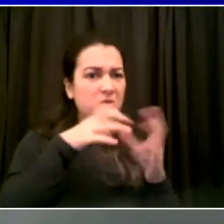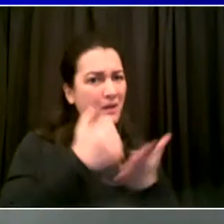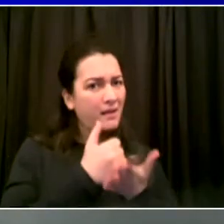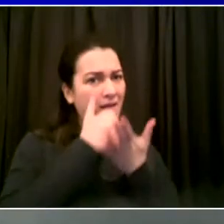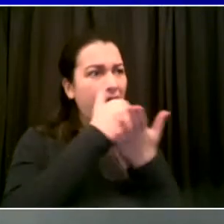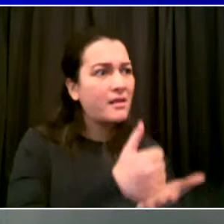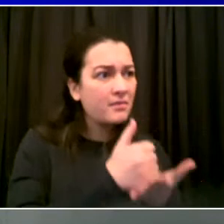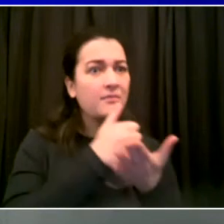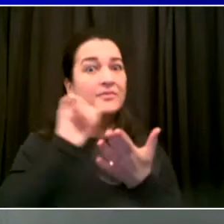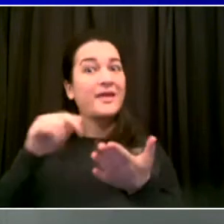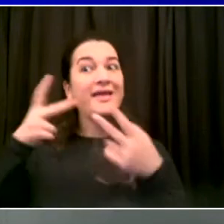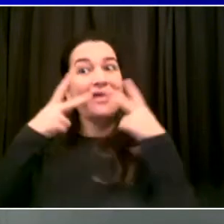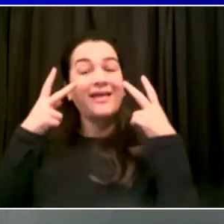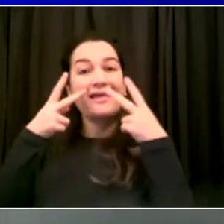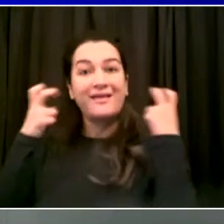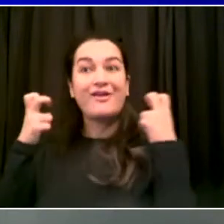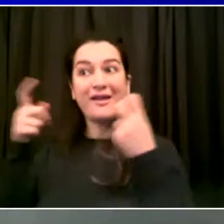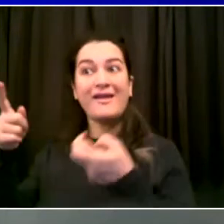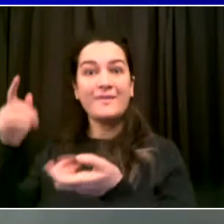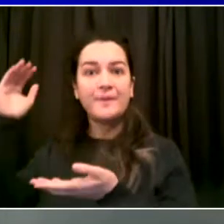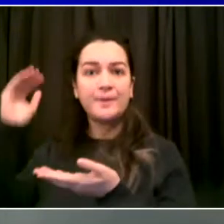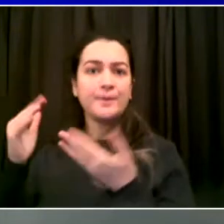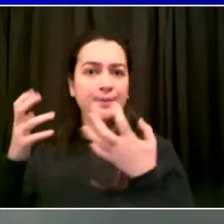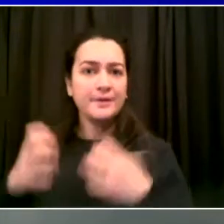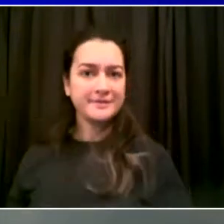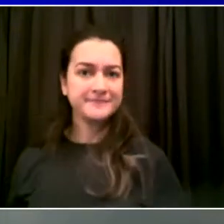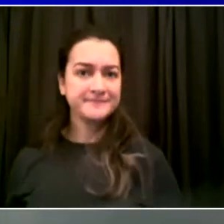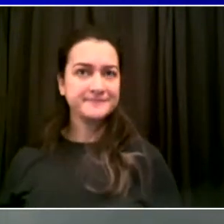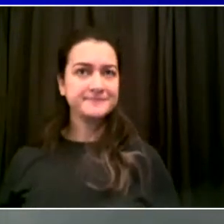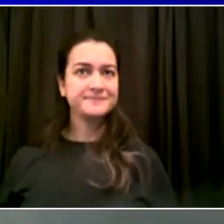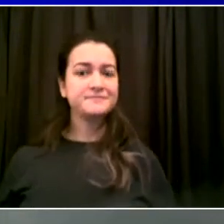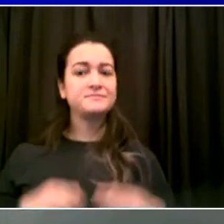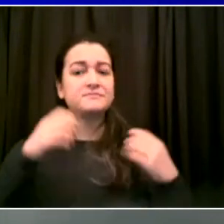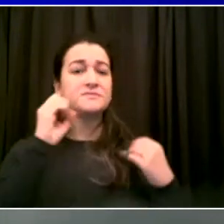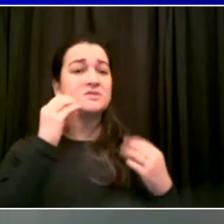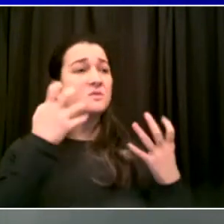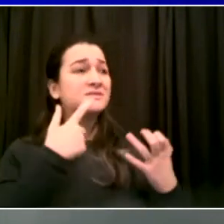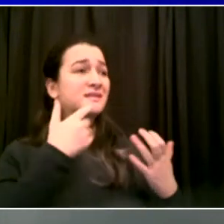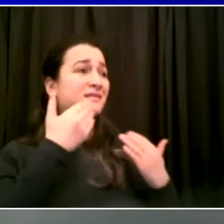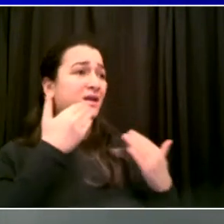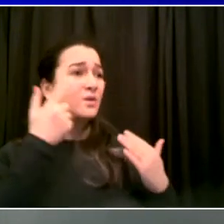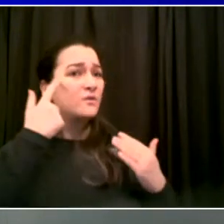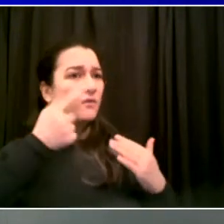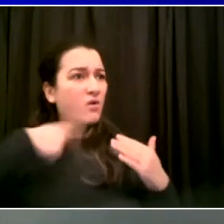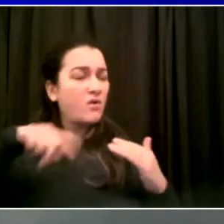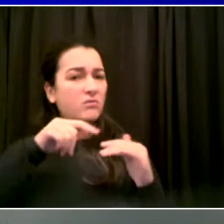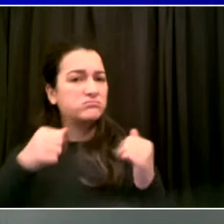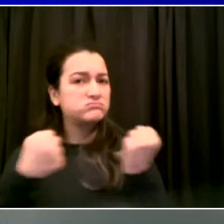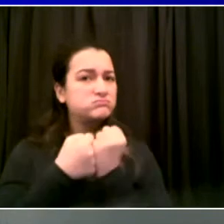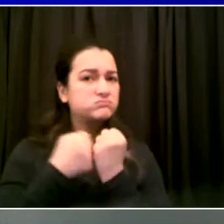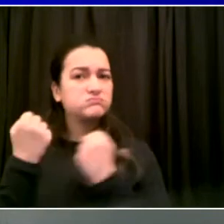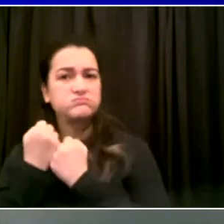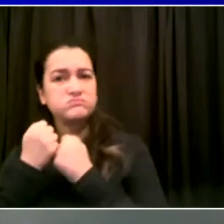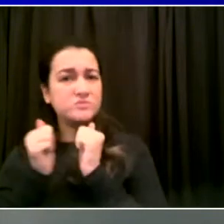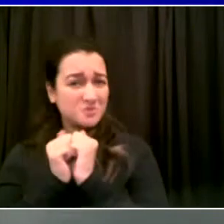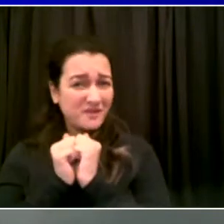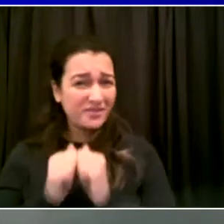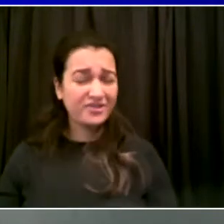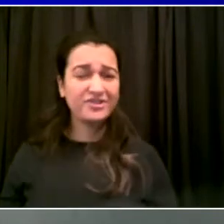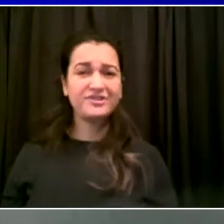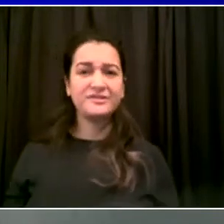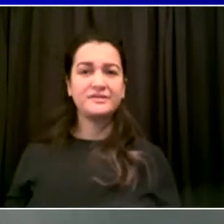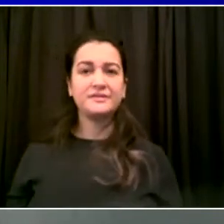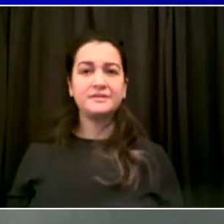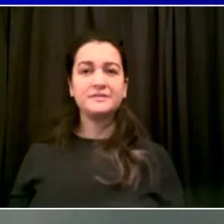Thank you, Inspector, and really want to thank you. What you're doing is unprecedented and powerful, and thank you. I know you've brought together an extraordinary group of